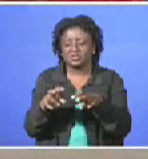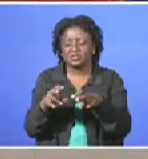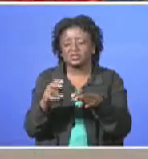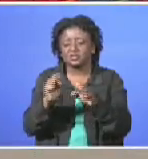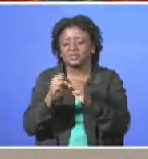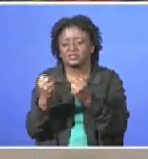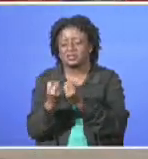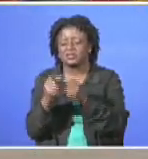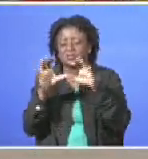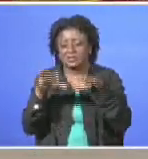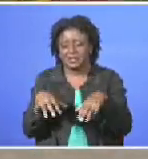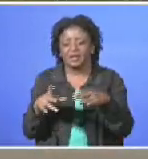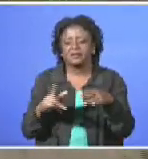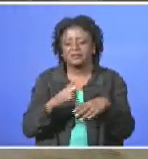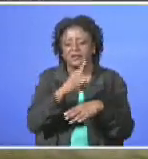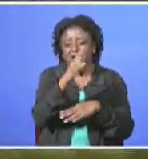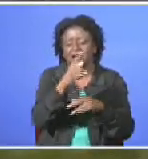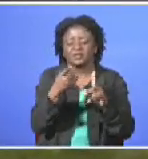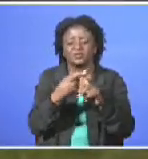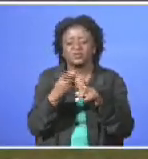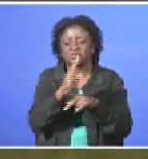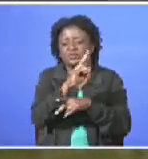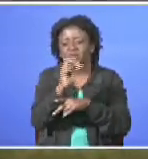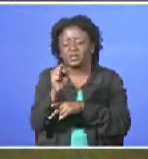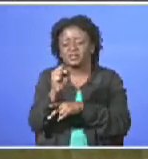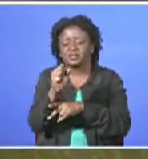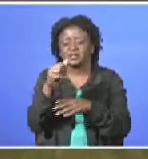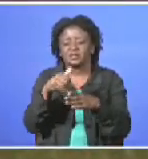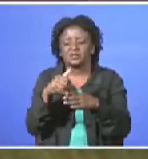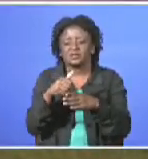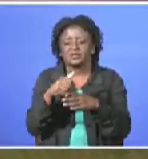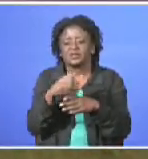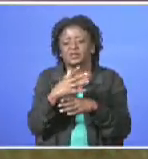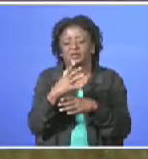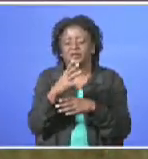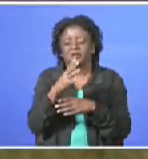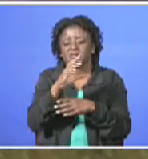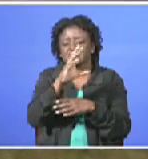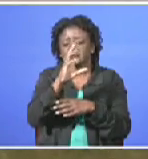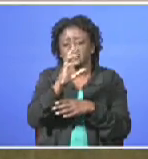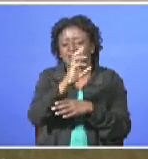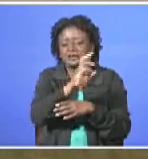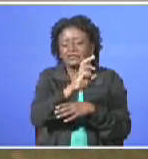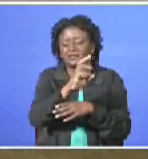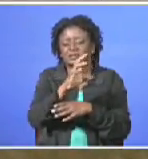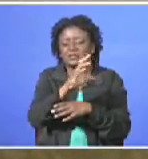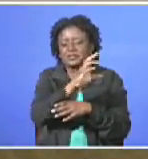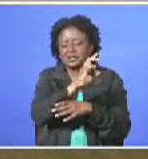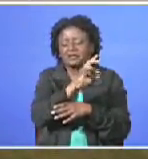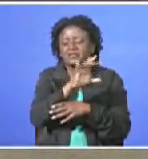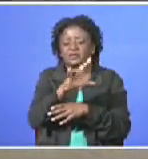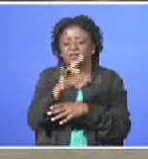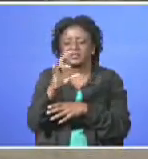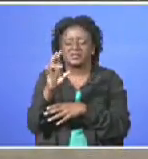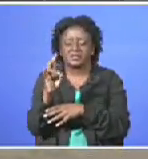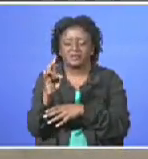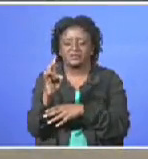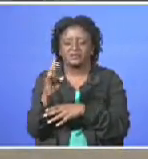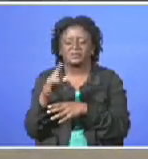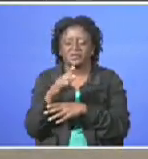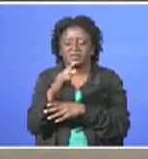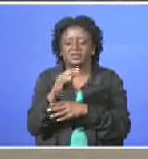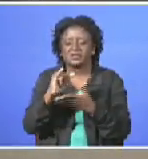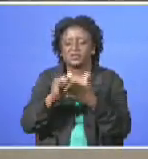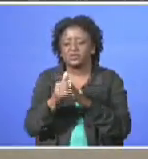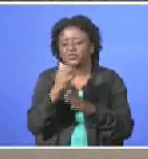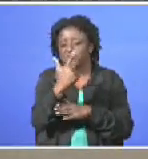U.S. They include the 5 new ATRs and the 737-700 series. Those 3 that do not have that